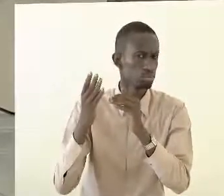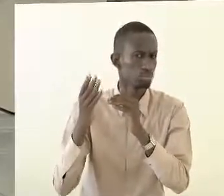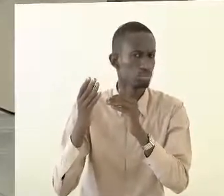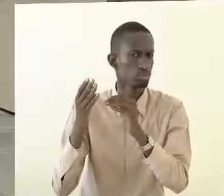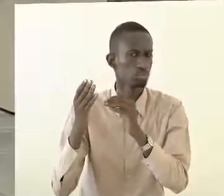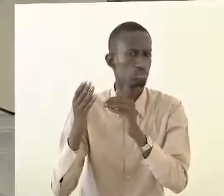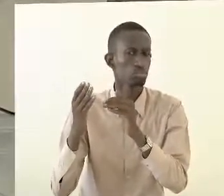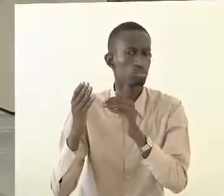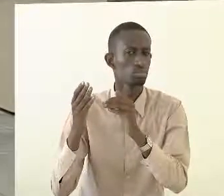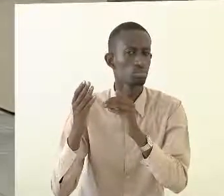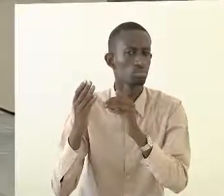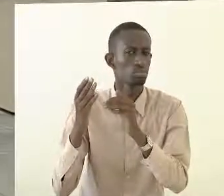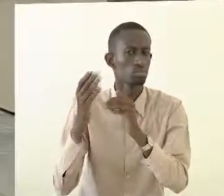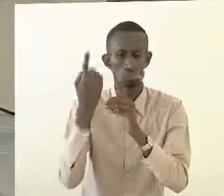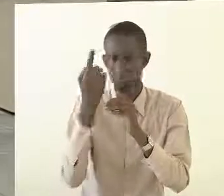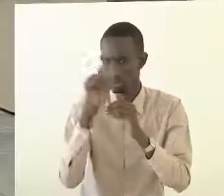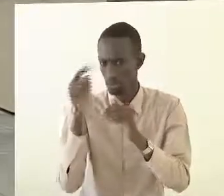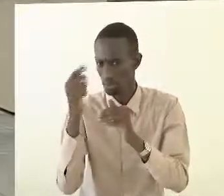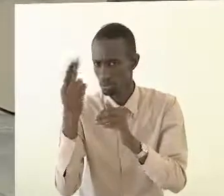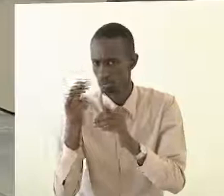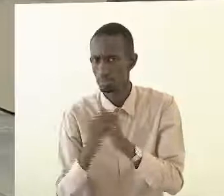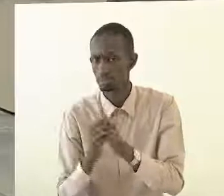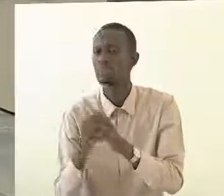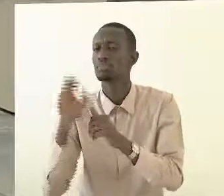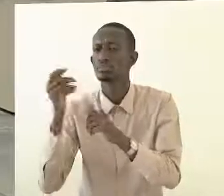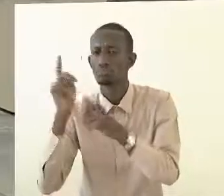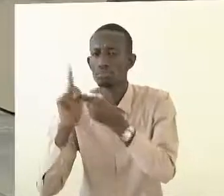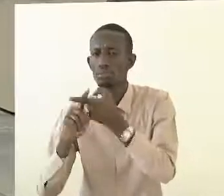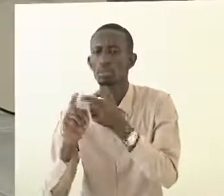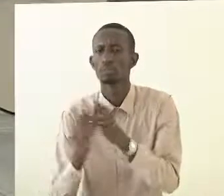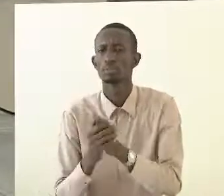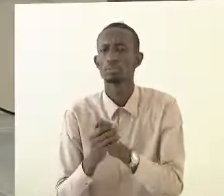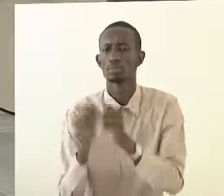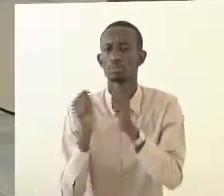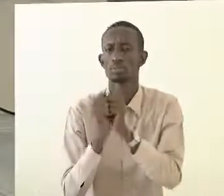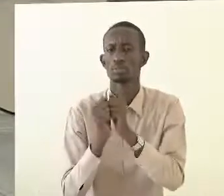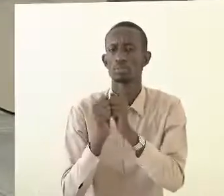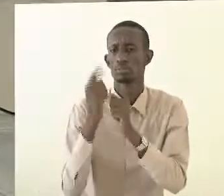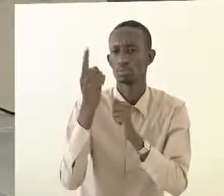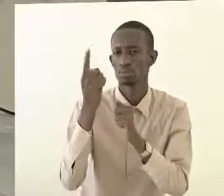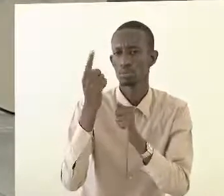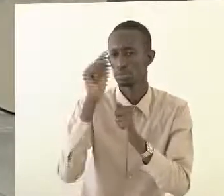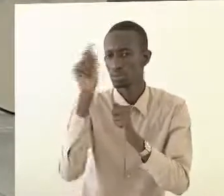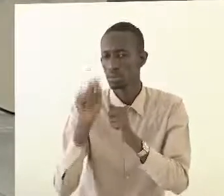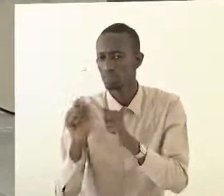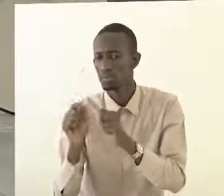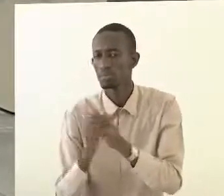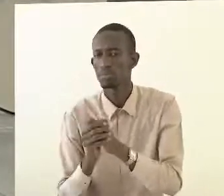3 divided by 2, then plus 11 z power a